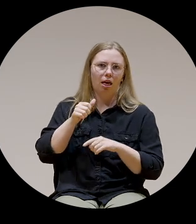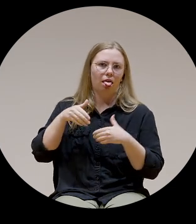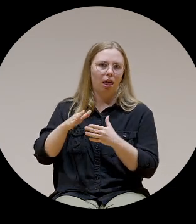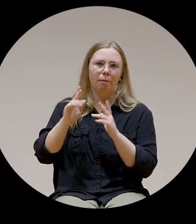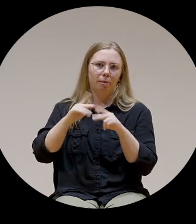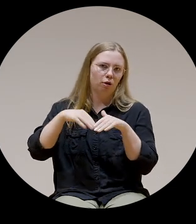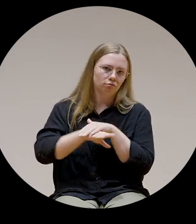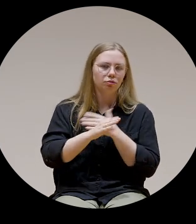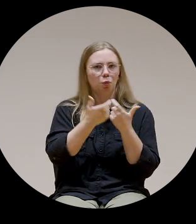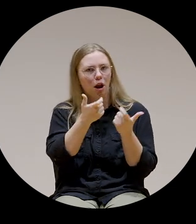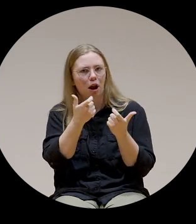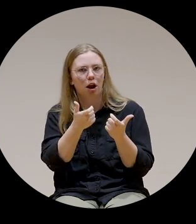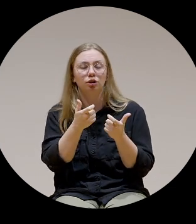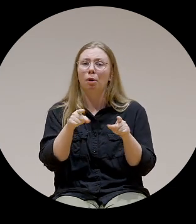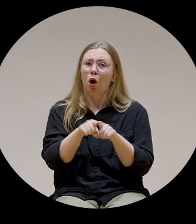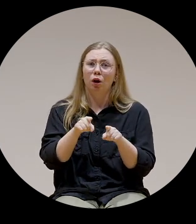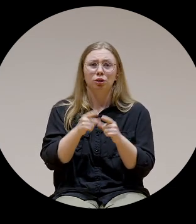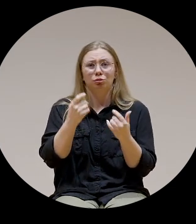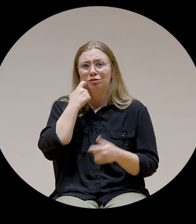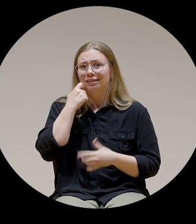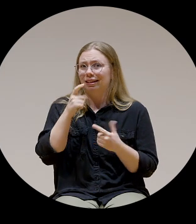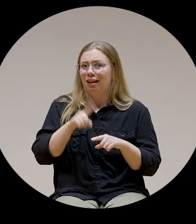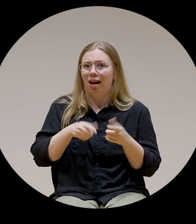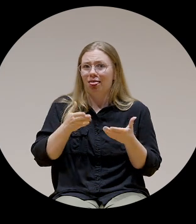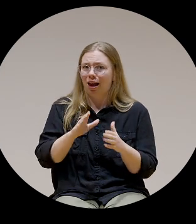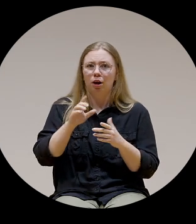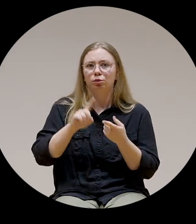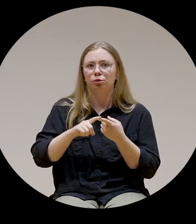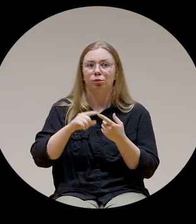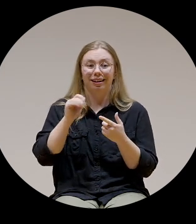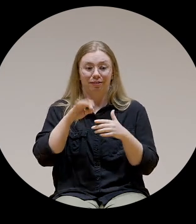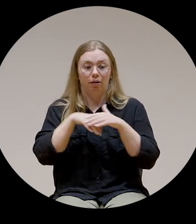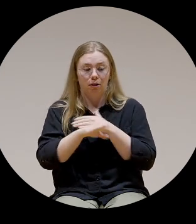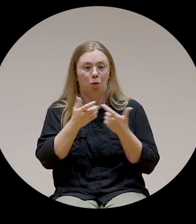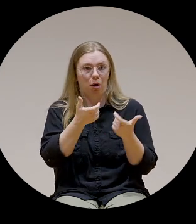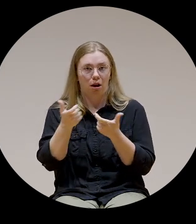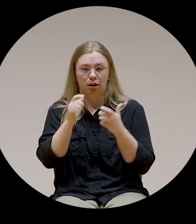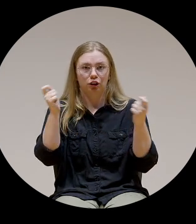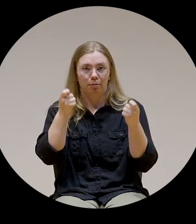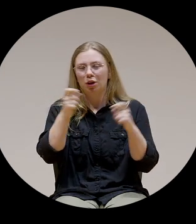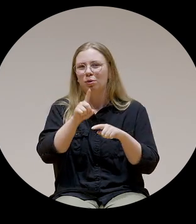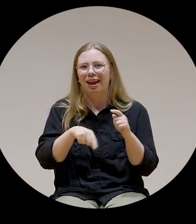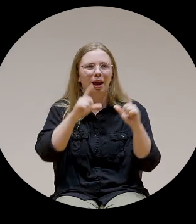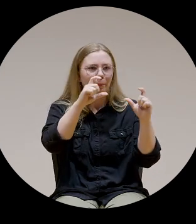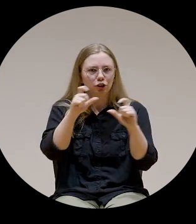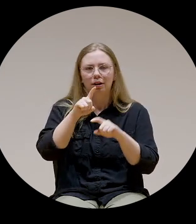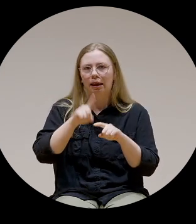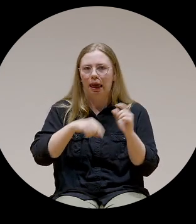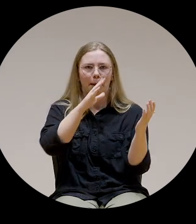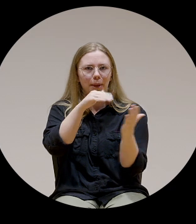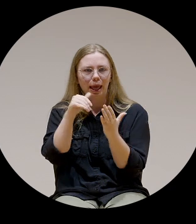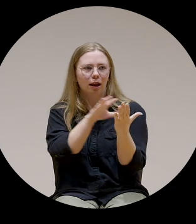of them, to stand there and draw or paint. But both native and non-native artists then went home and made their paintings and